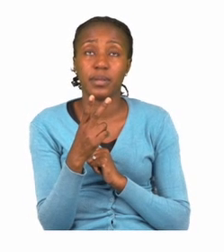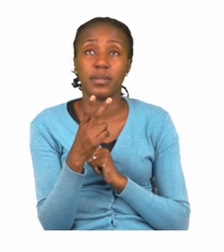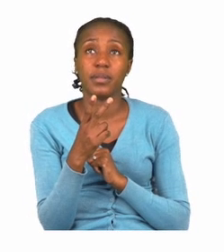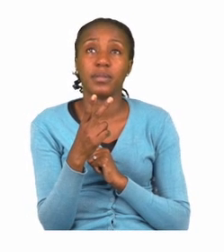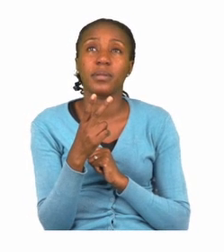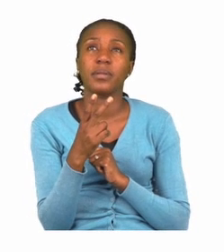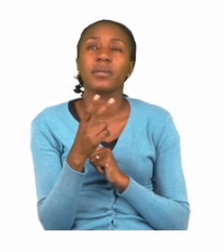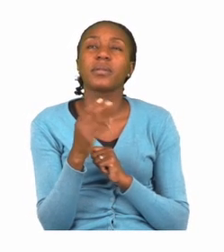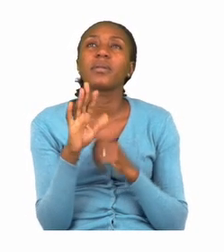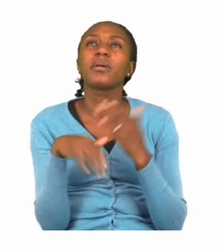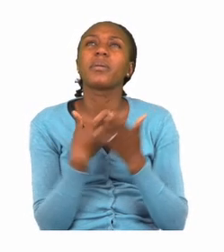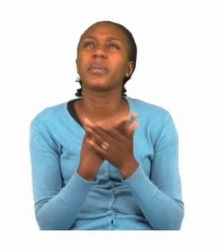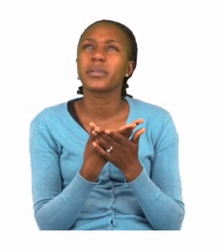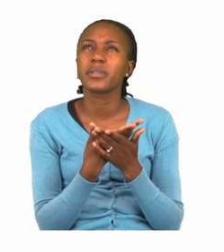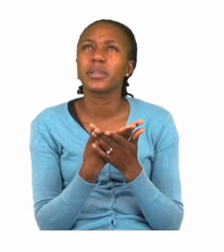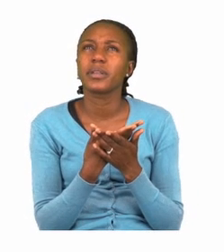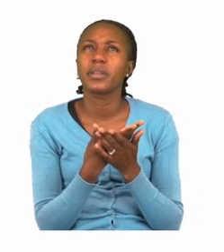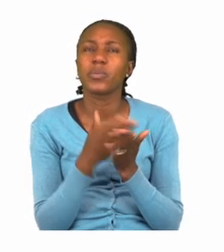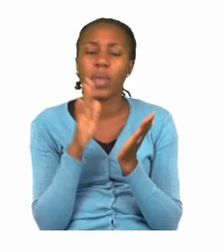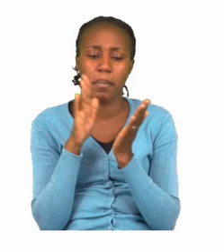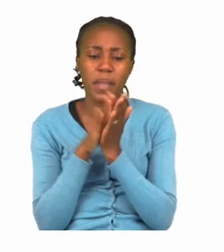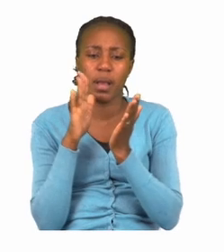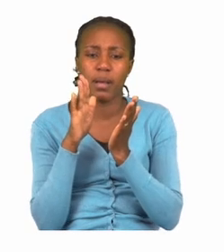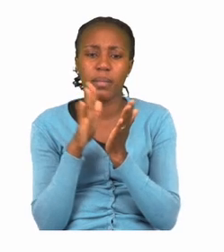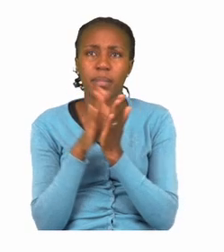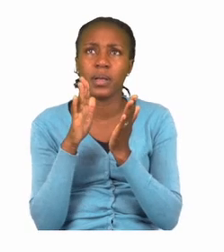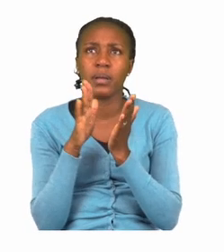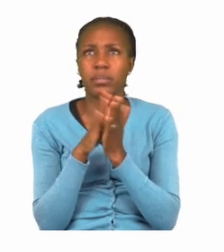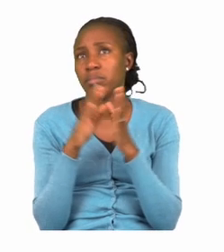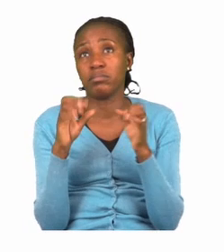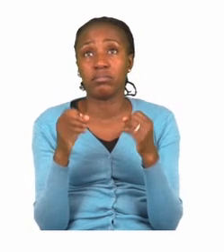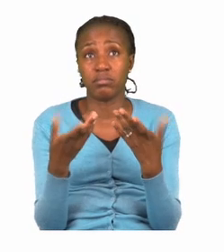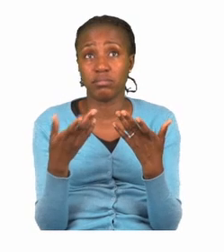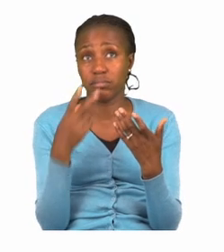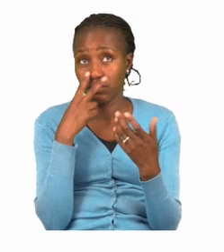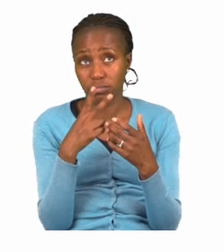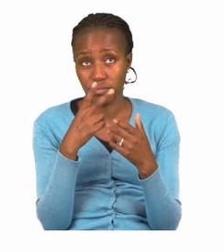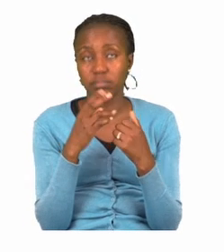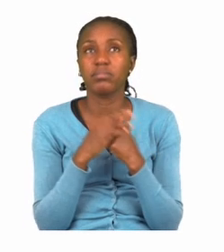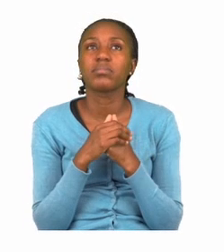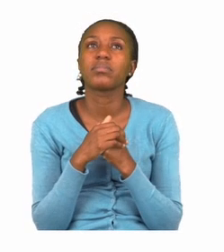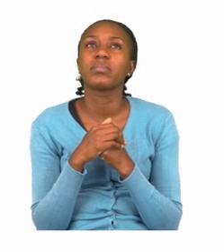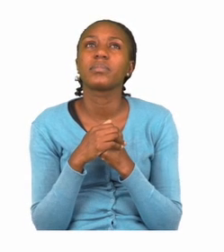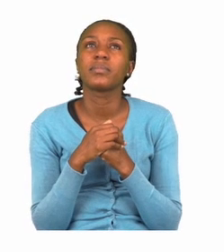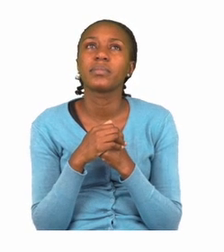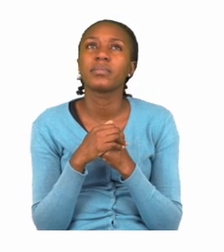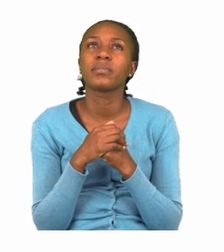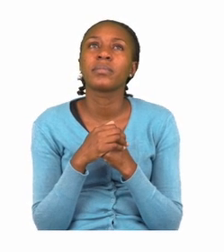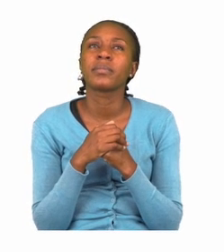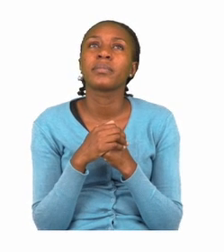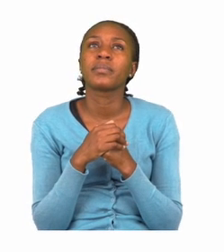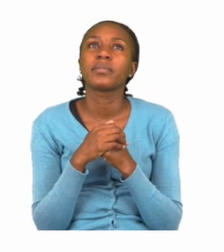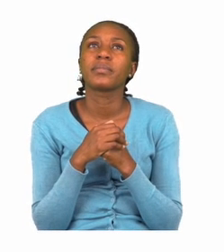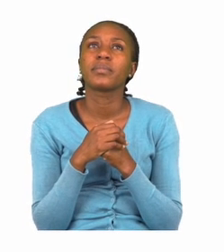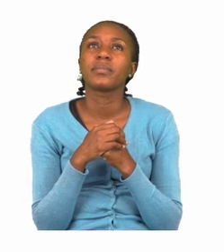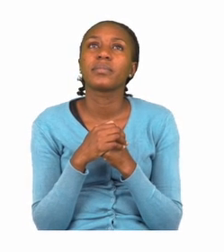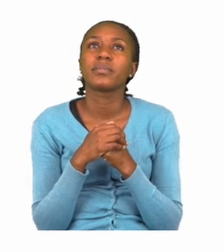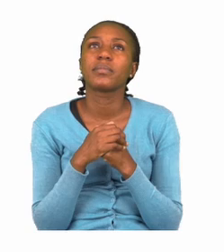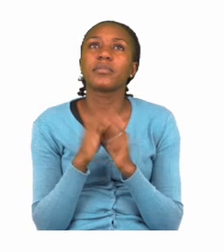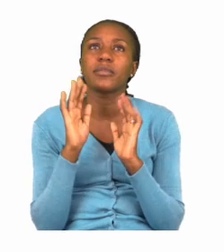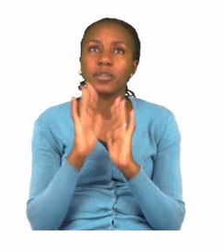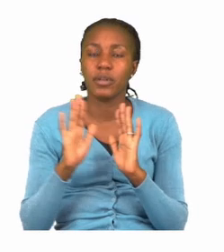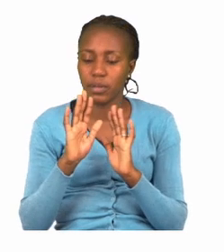the word, and then clap out the syllables, and then color the right